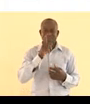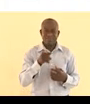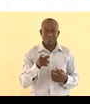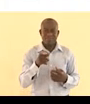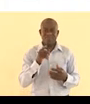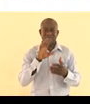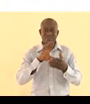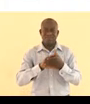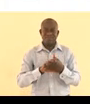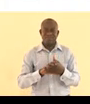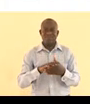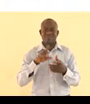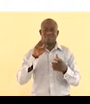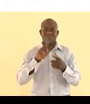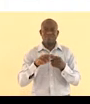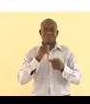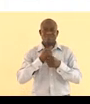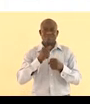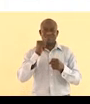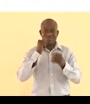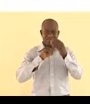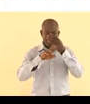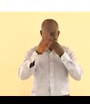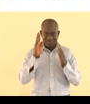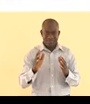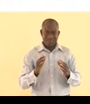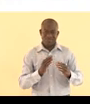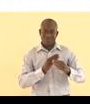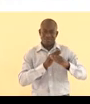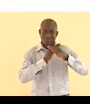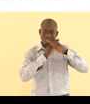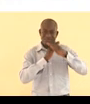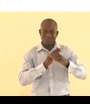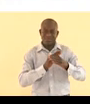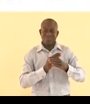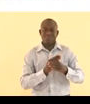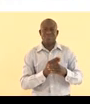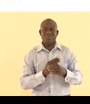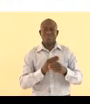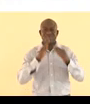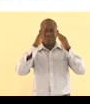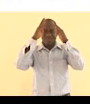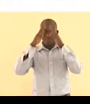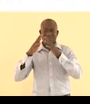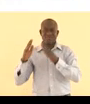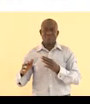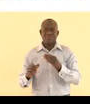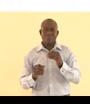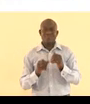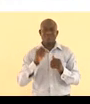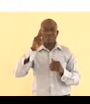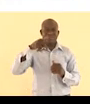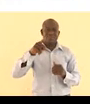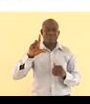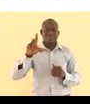what? A fortified city, a pillar of iron, a wall of bronze.